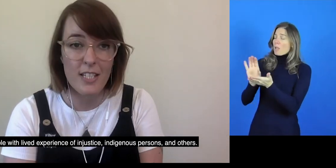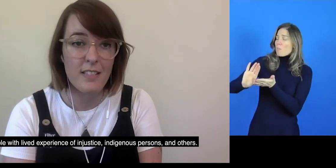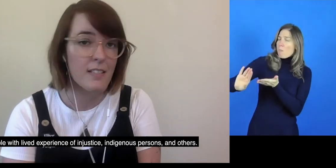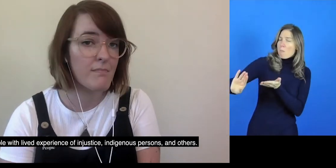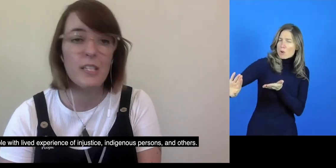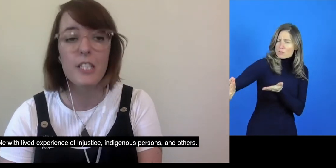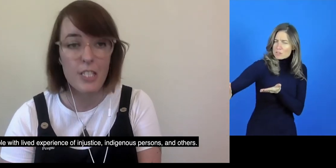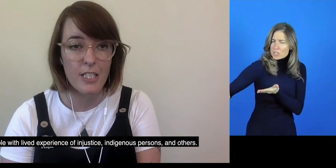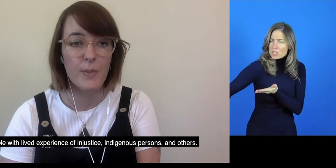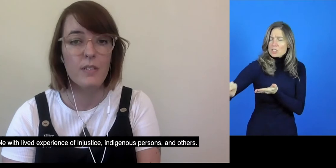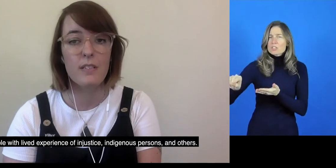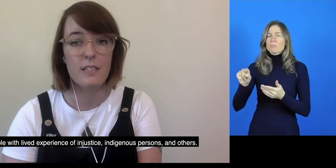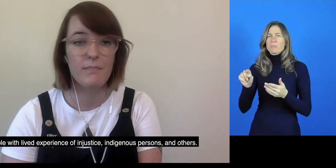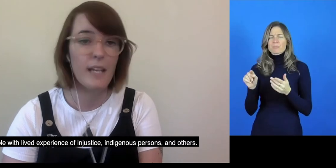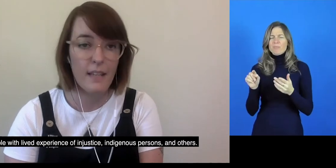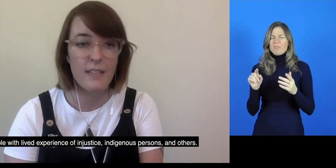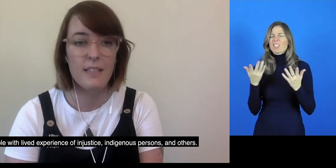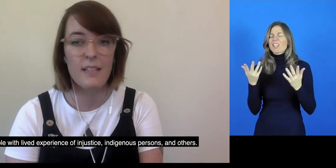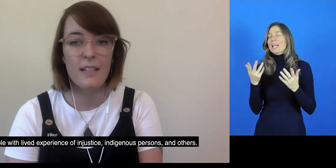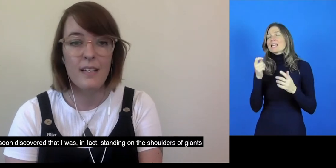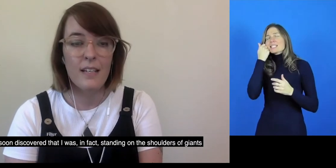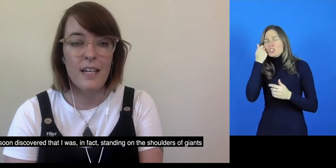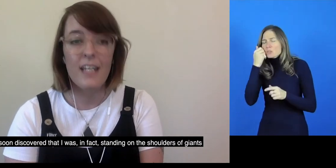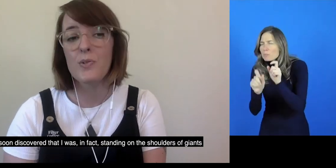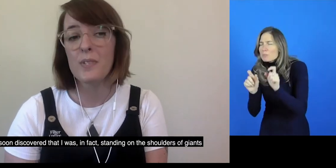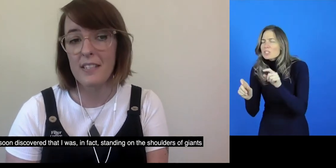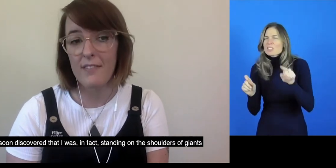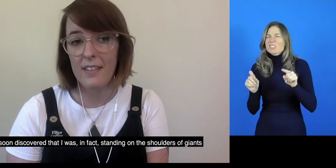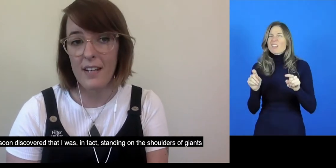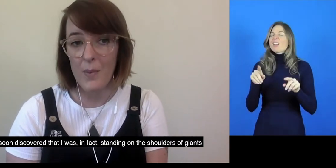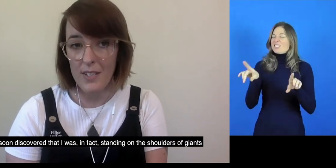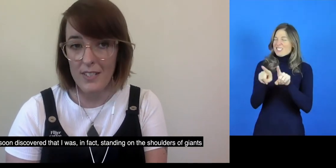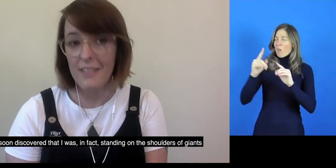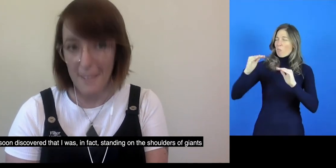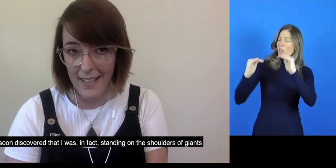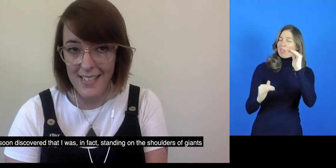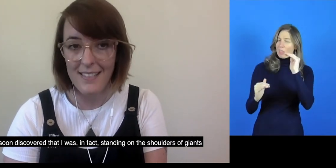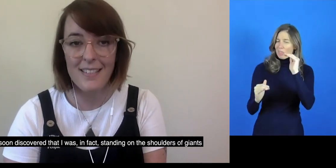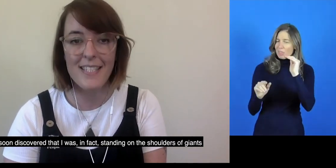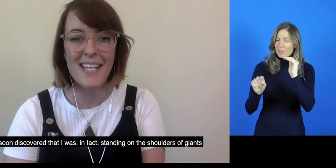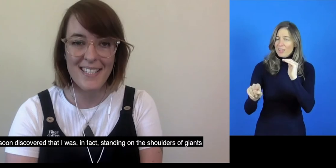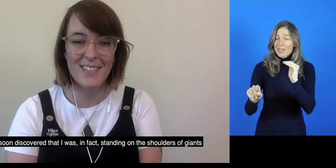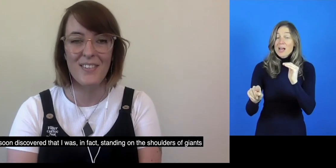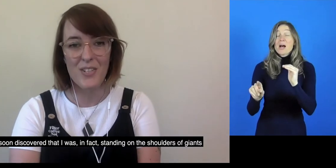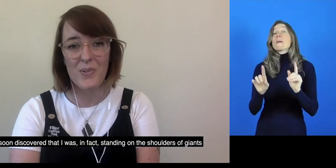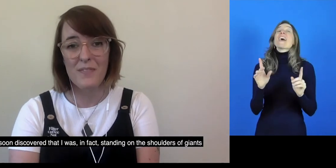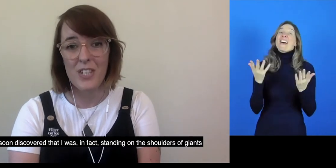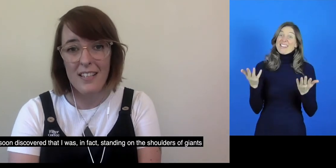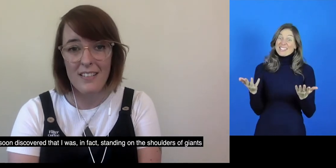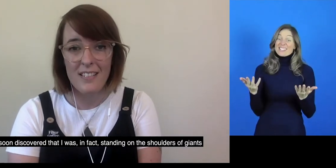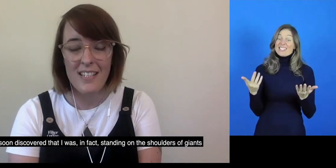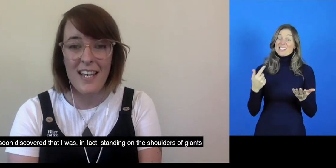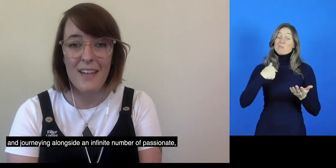of injustice, Indigenous persons, and others. And I soon discovered that I was, in fact, standing on the shoulders